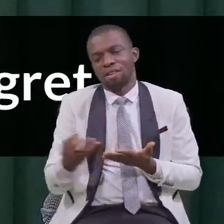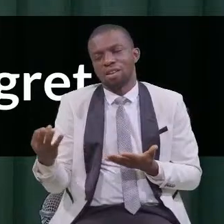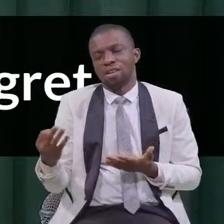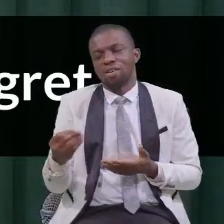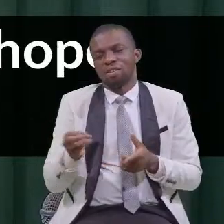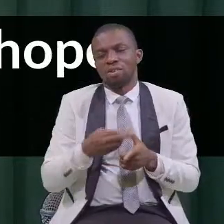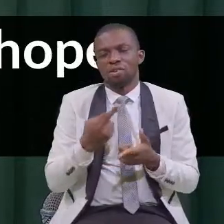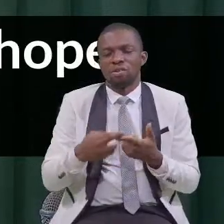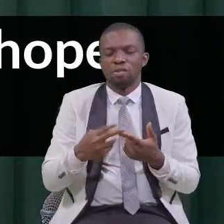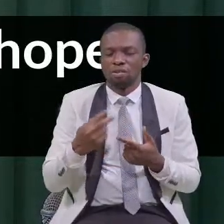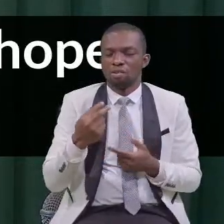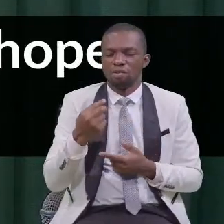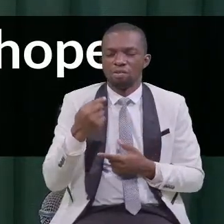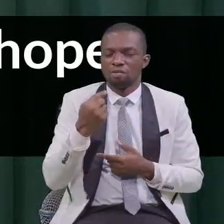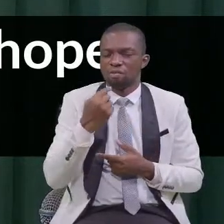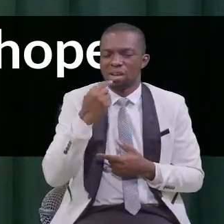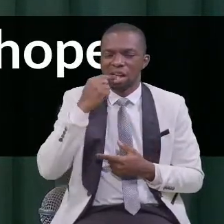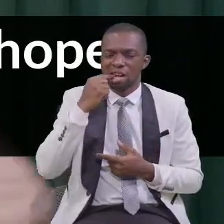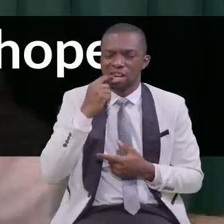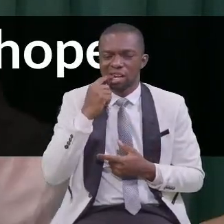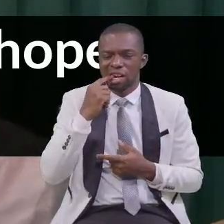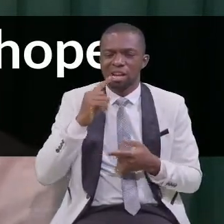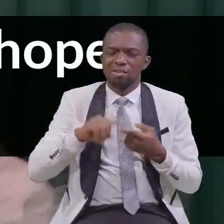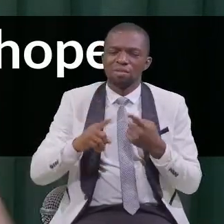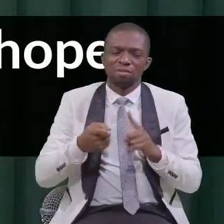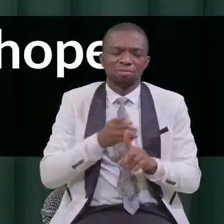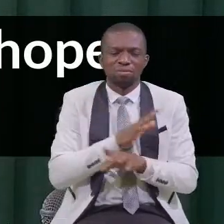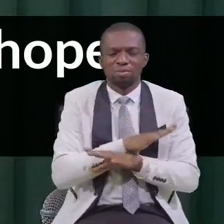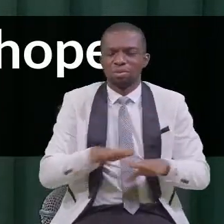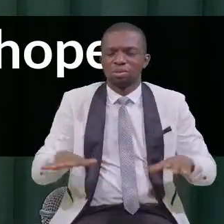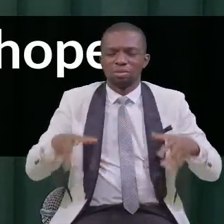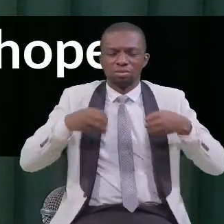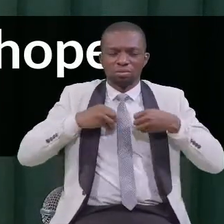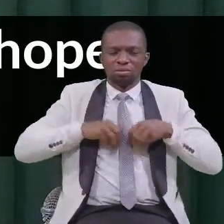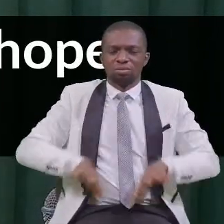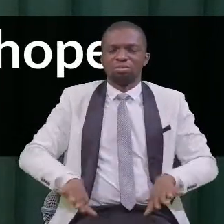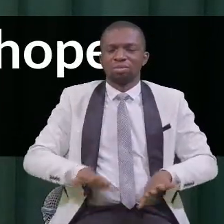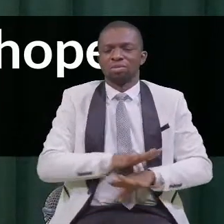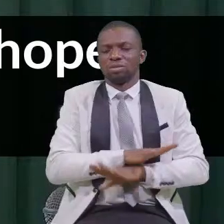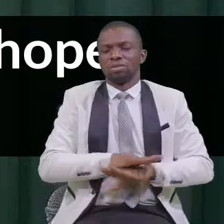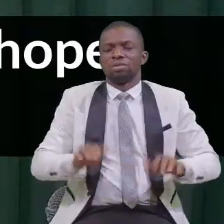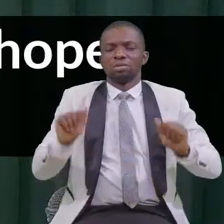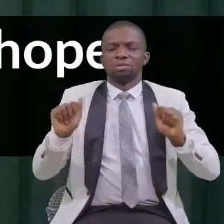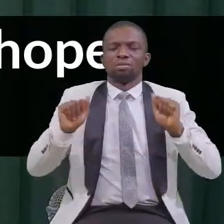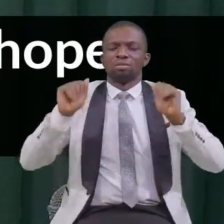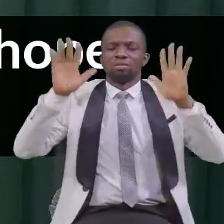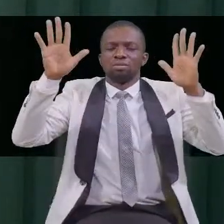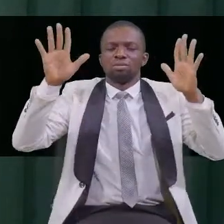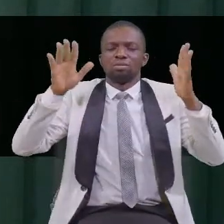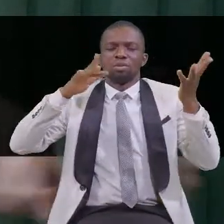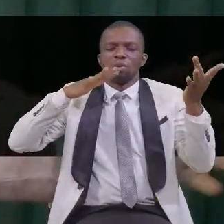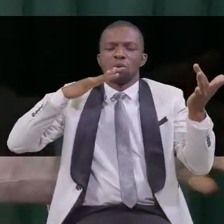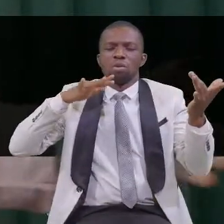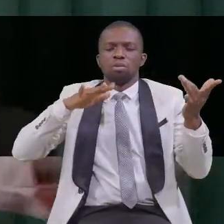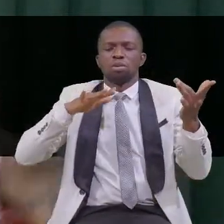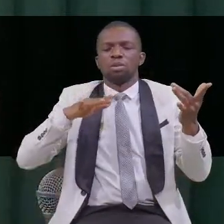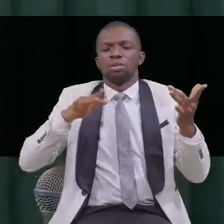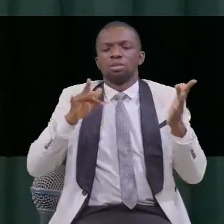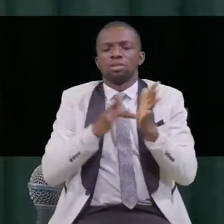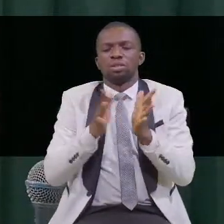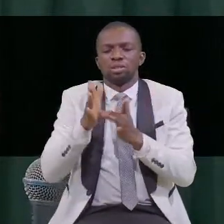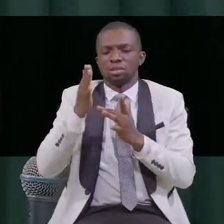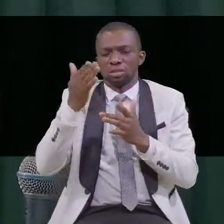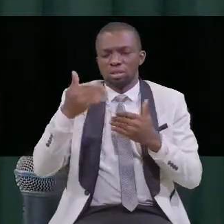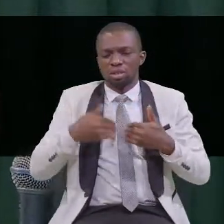regret? Friend, don't despair, don't give up hope, don't let life get you down, for Jesus knows